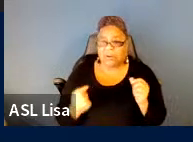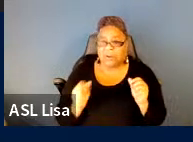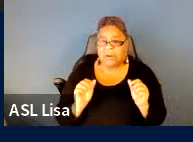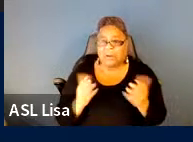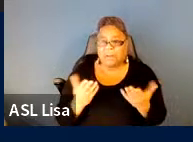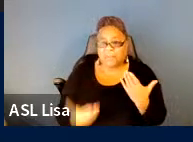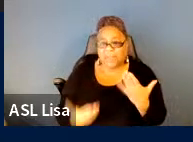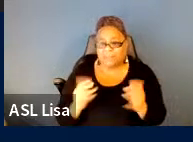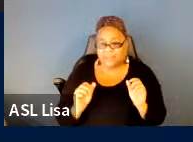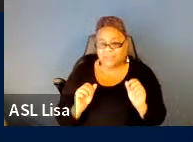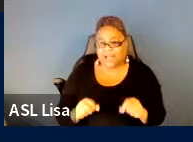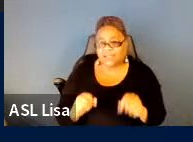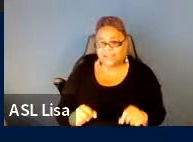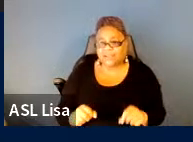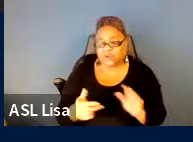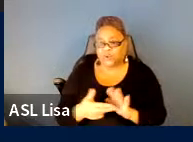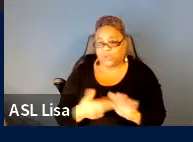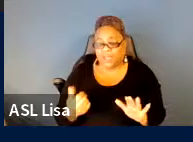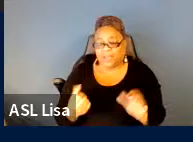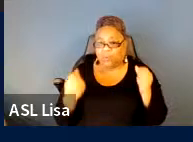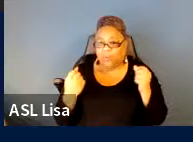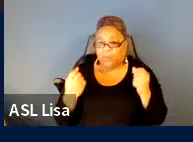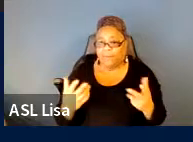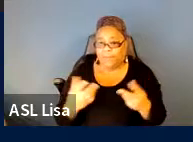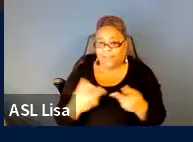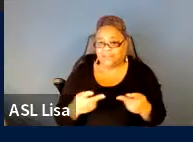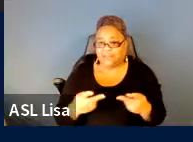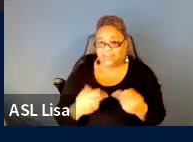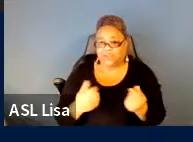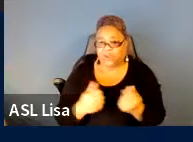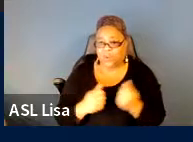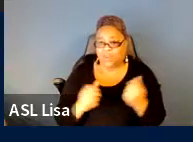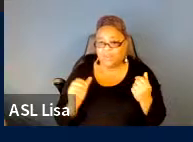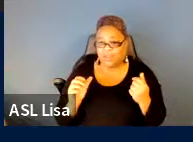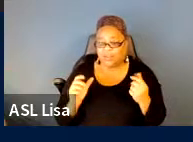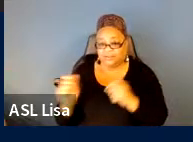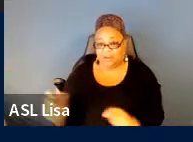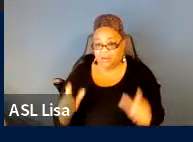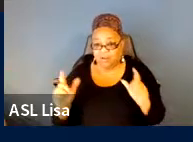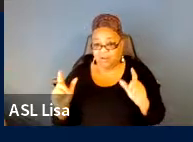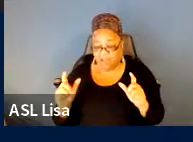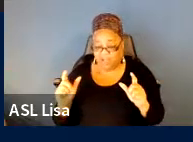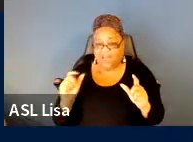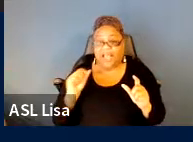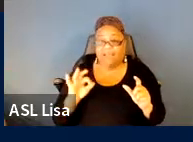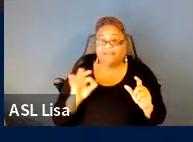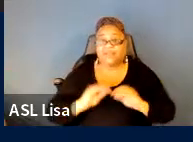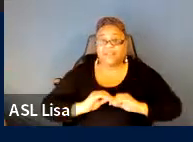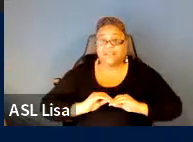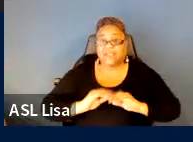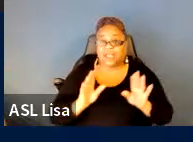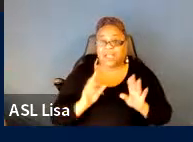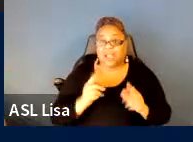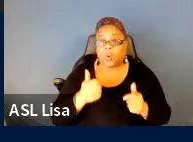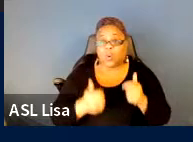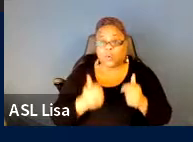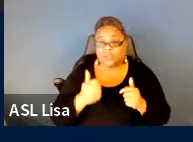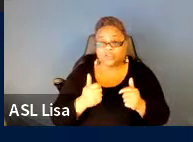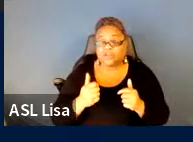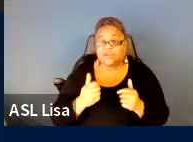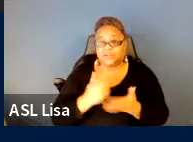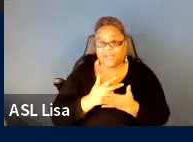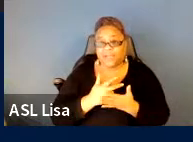label multiple spaces with a sign so long as it is clear which spaces are designated as accessible.